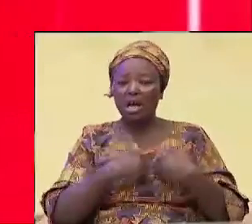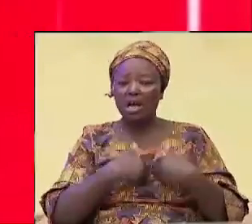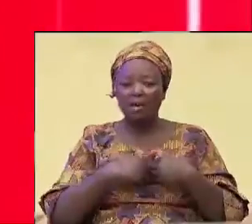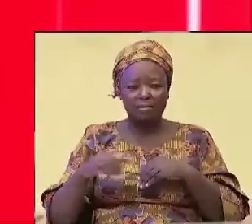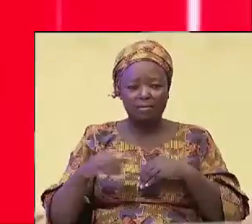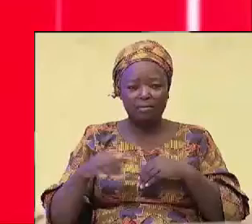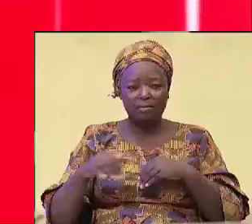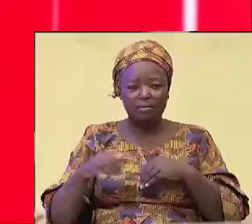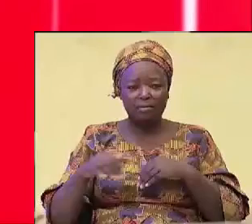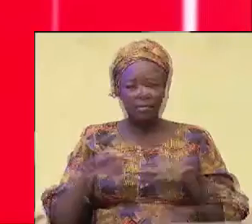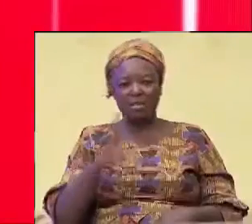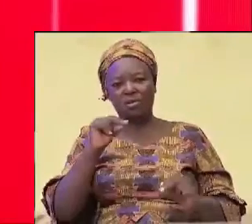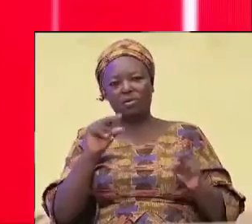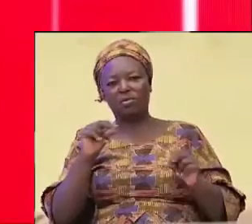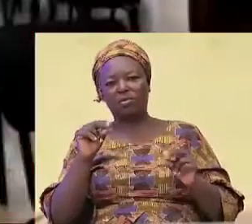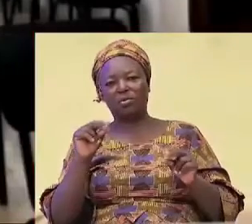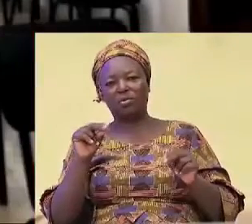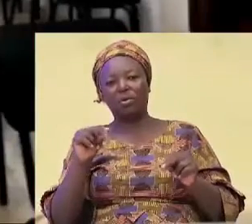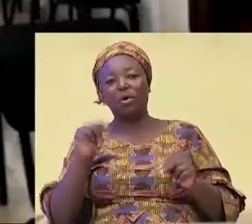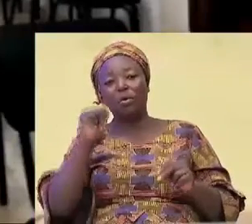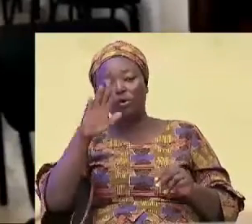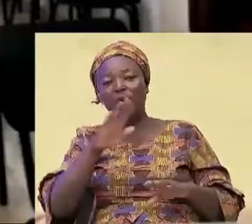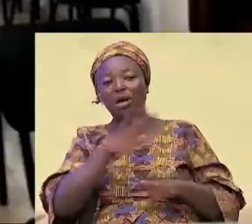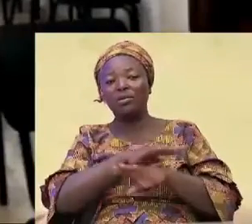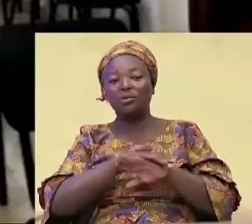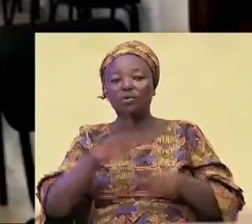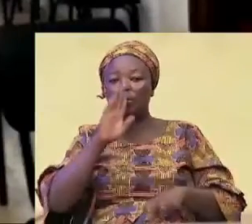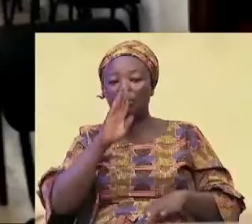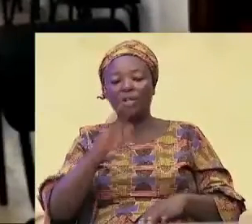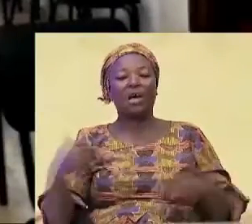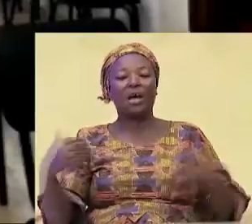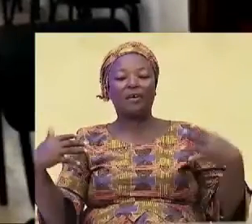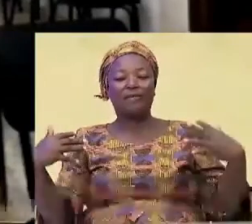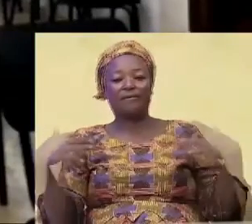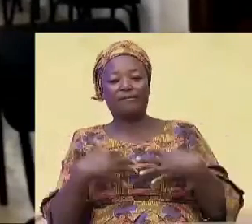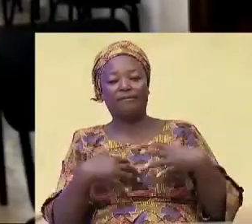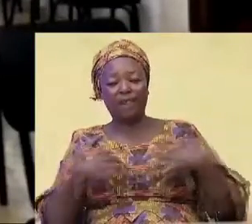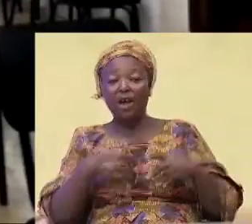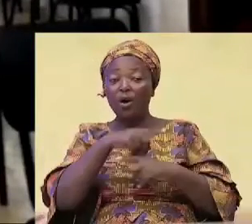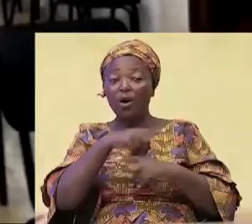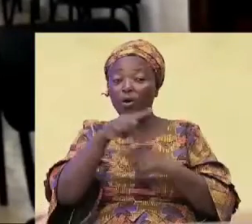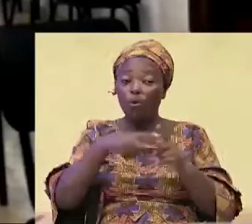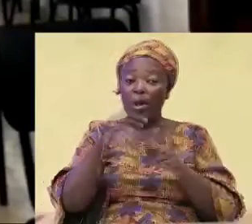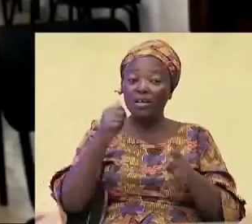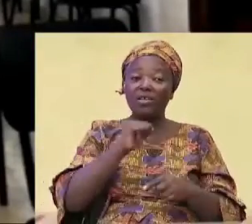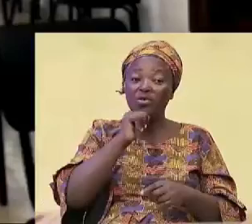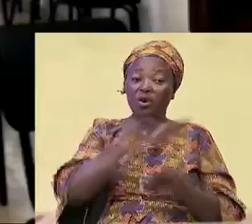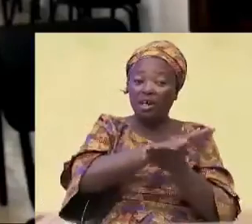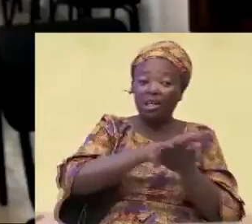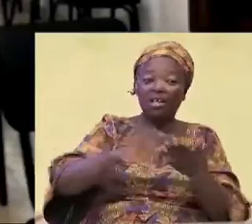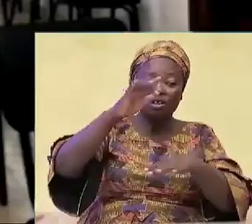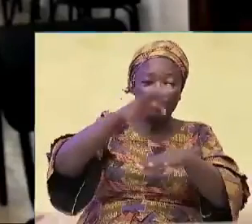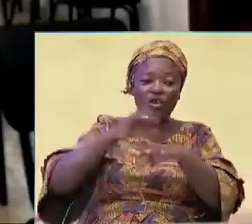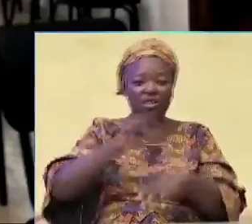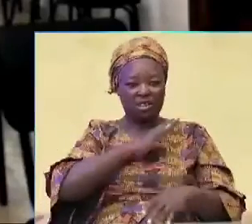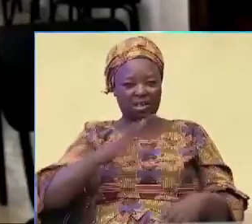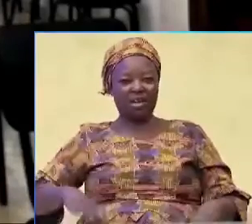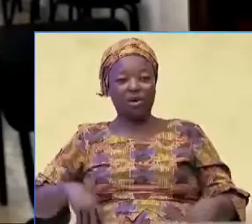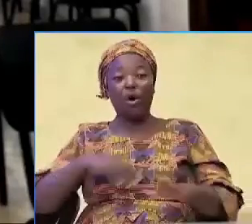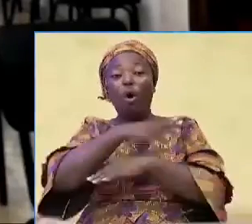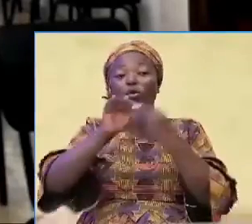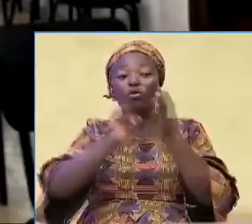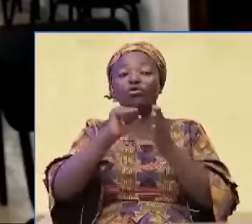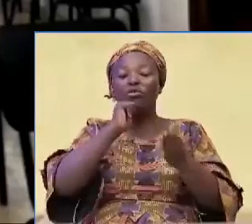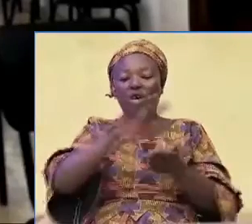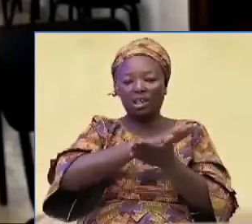woman, don't be afraid and don't tremble. When the unclean touches Christ,